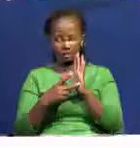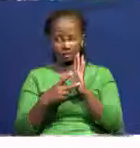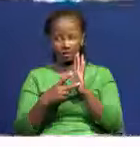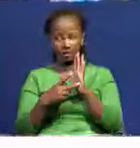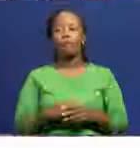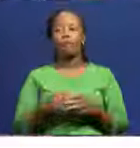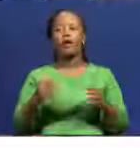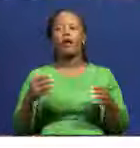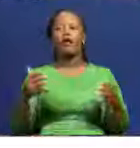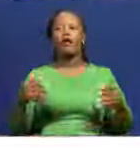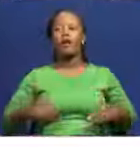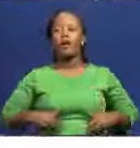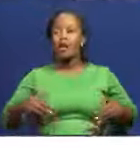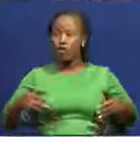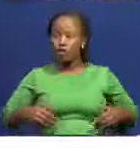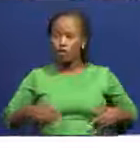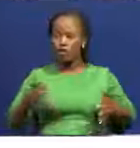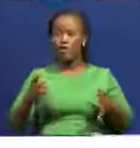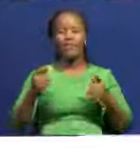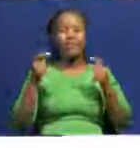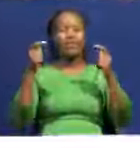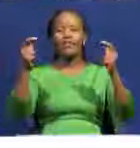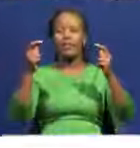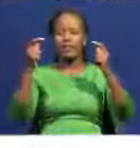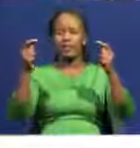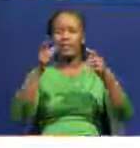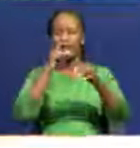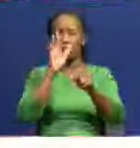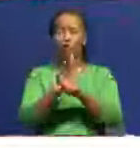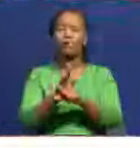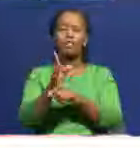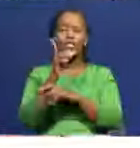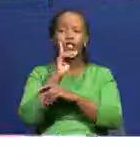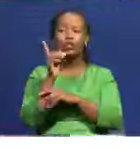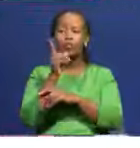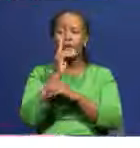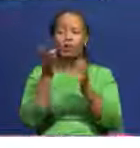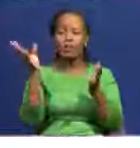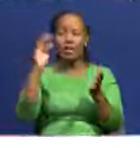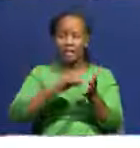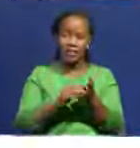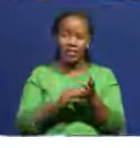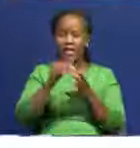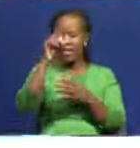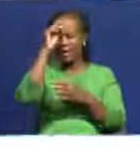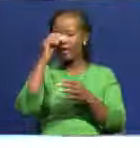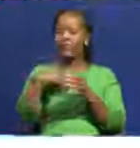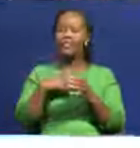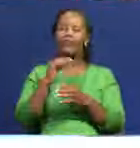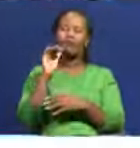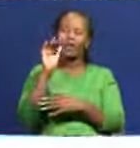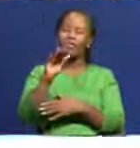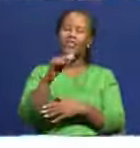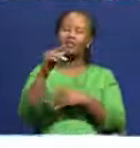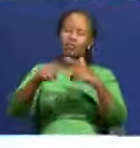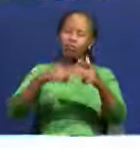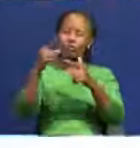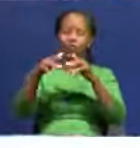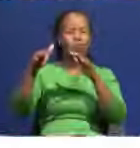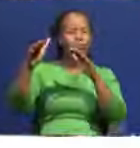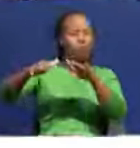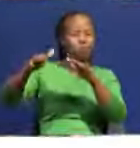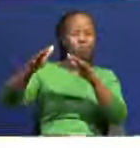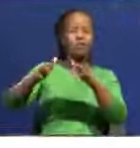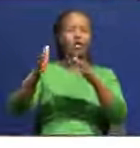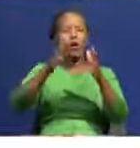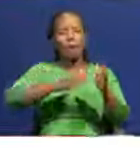With youthful demonstrators vowing to head back into the streets Tuesday, the government has continued to urge for sobriety in seeking for solutions to